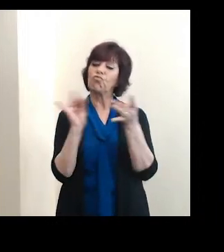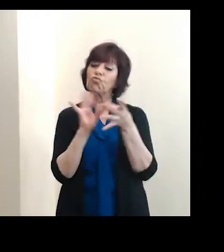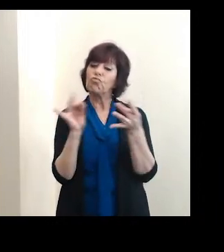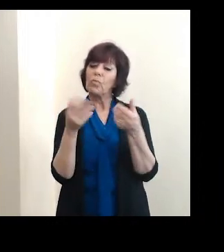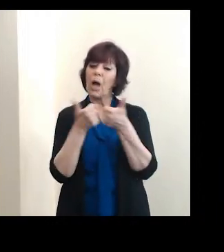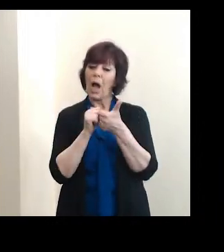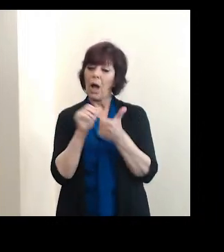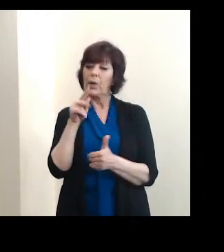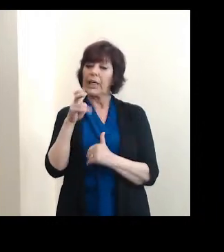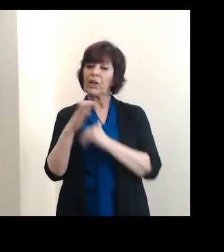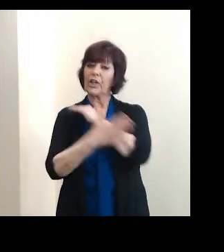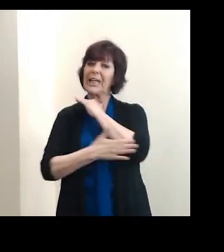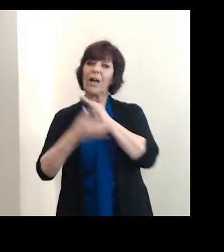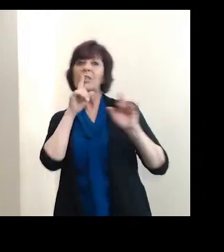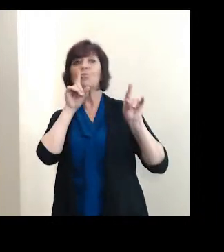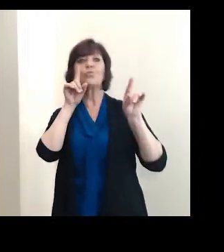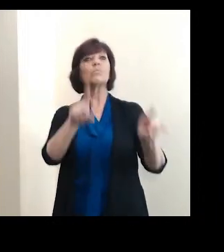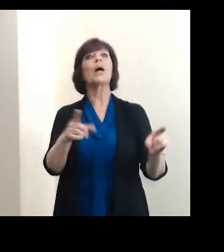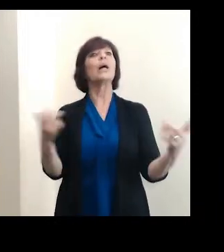Erie County is responding.